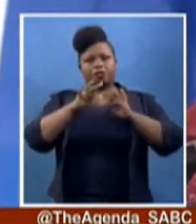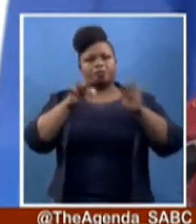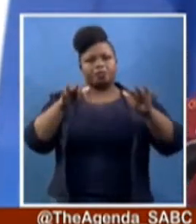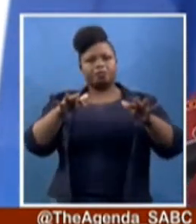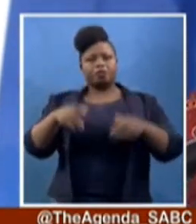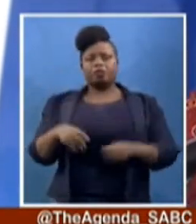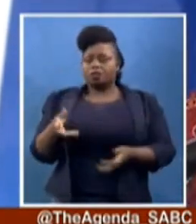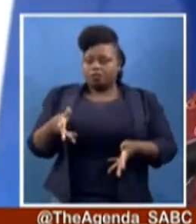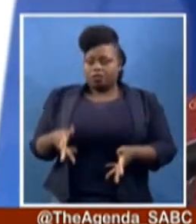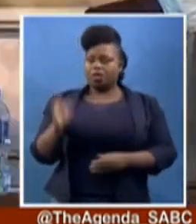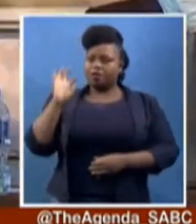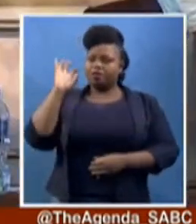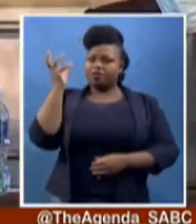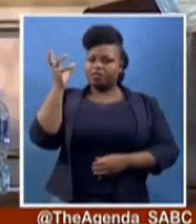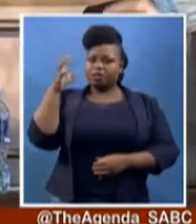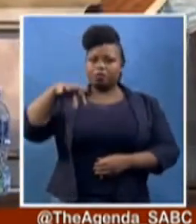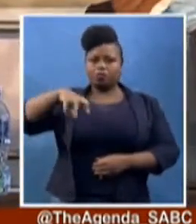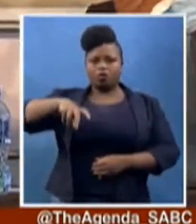we